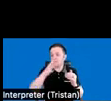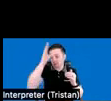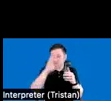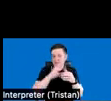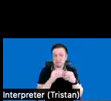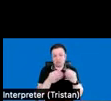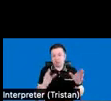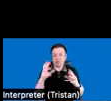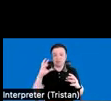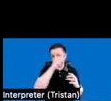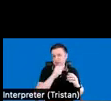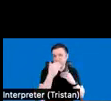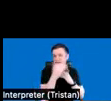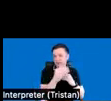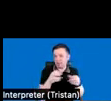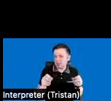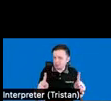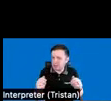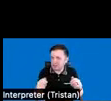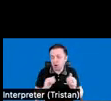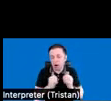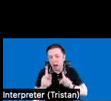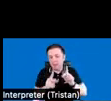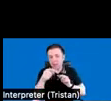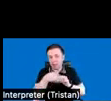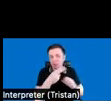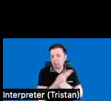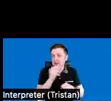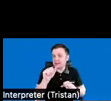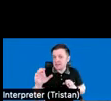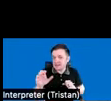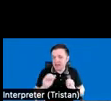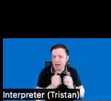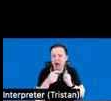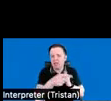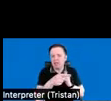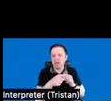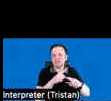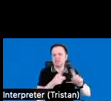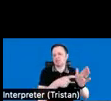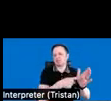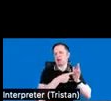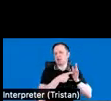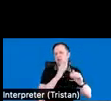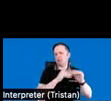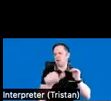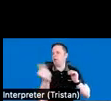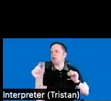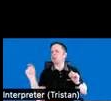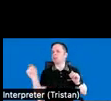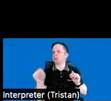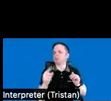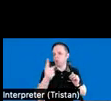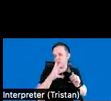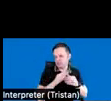limited opportunities, or how persons who use AAC are held to different standards. As one mother said,